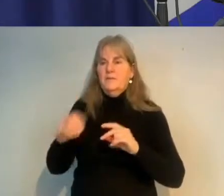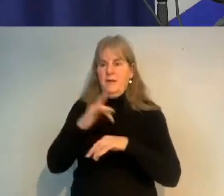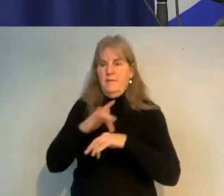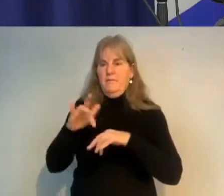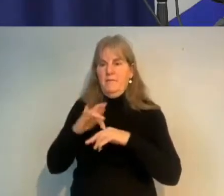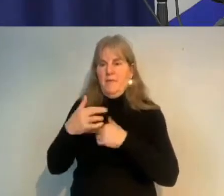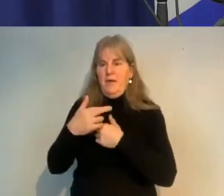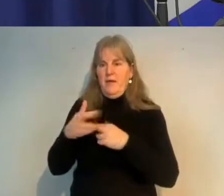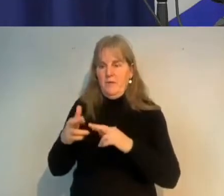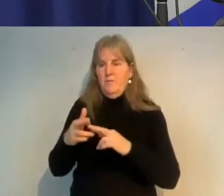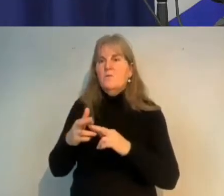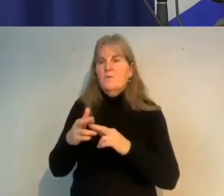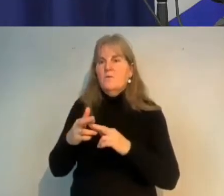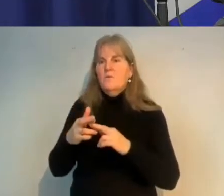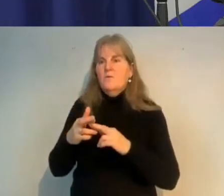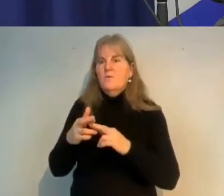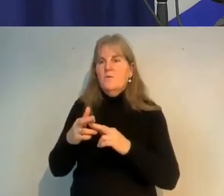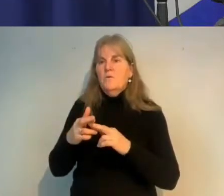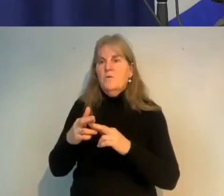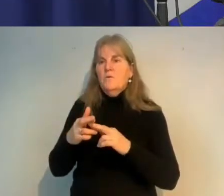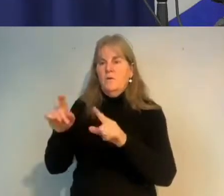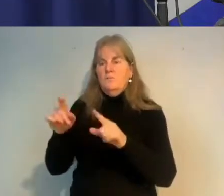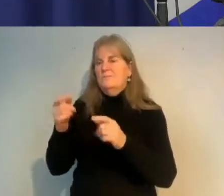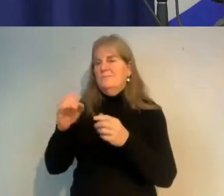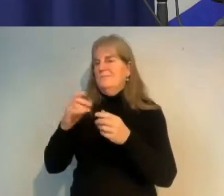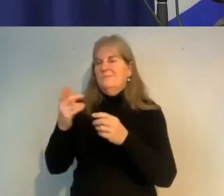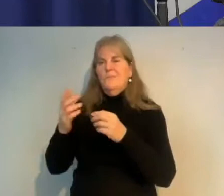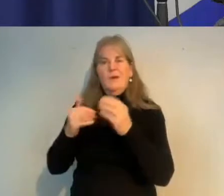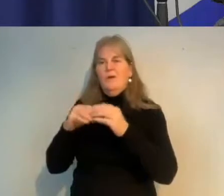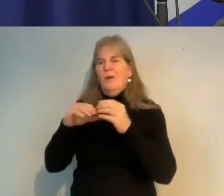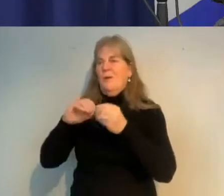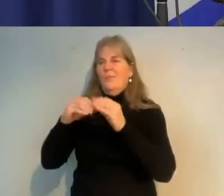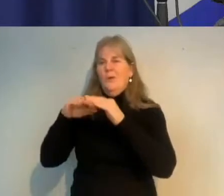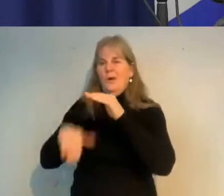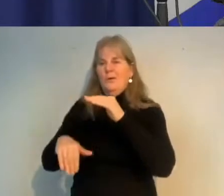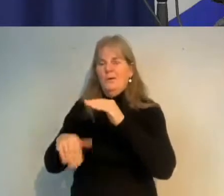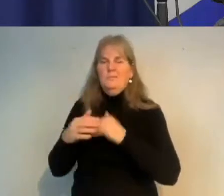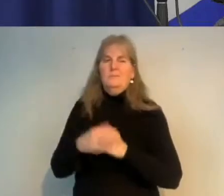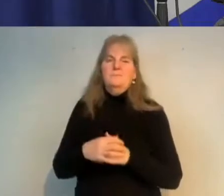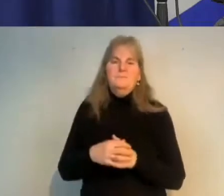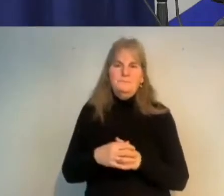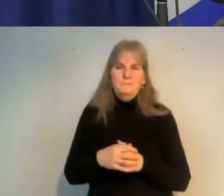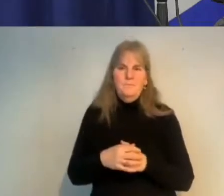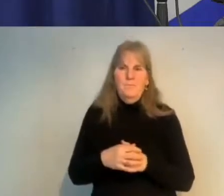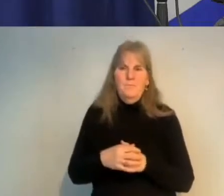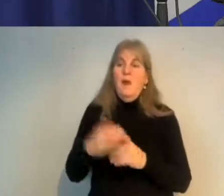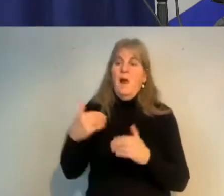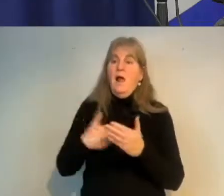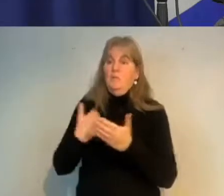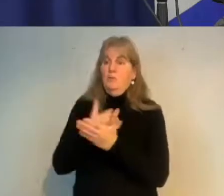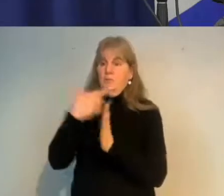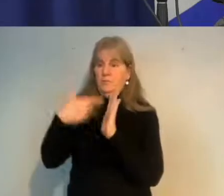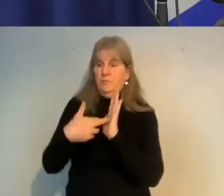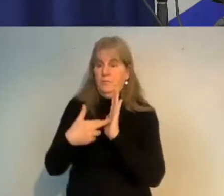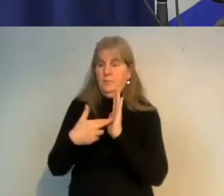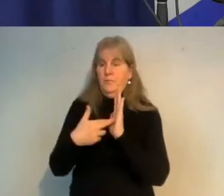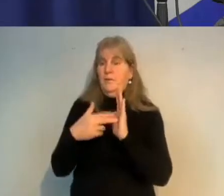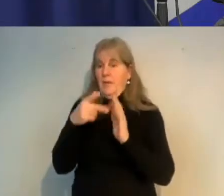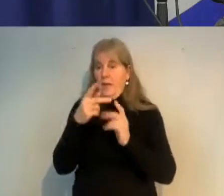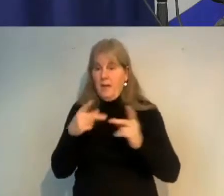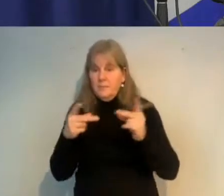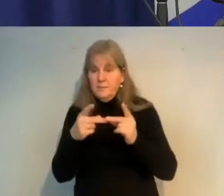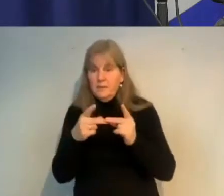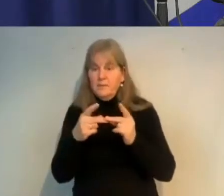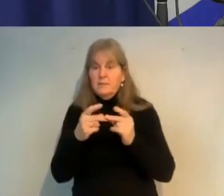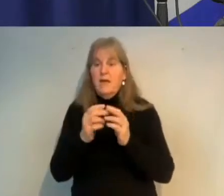attend the place, whichever is less. There are new restrictions on places that provide faith-based